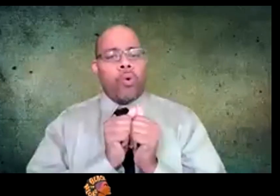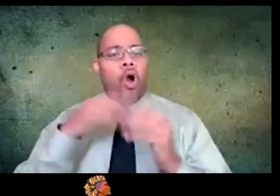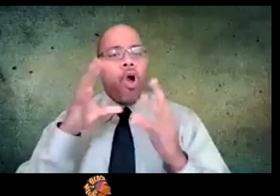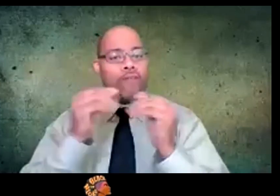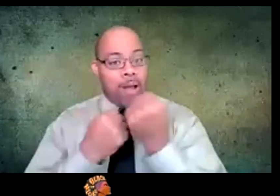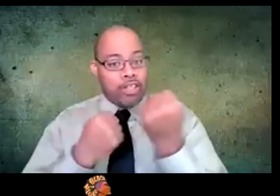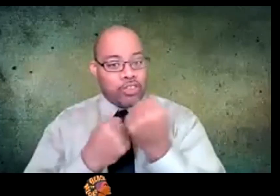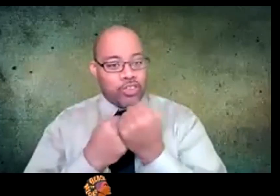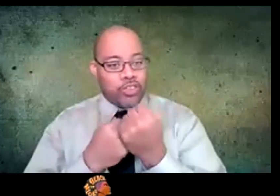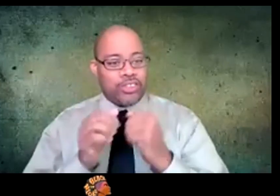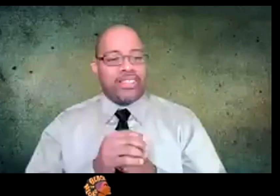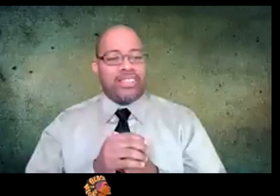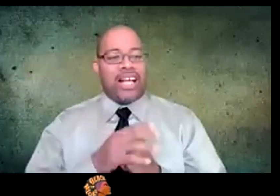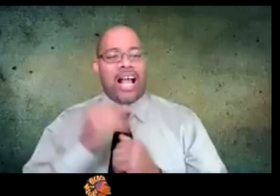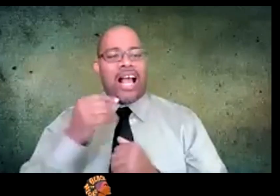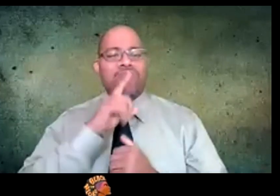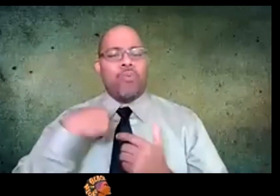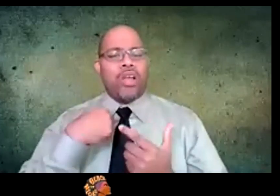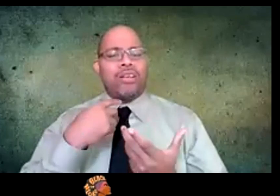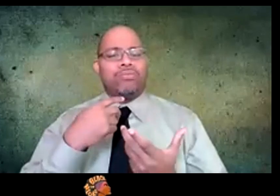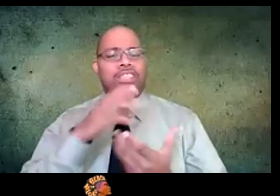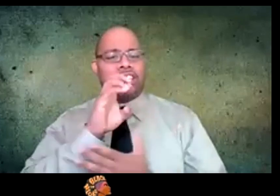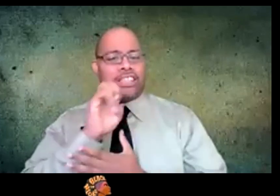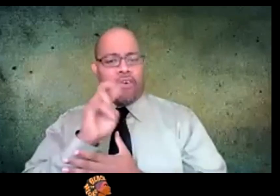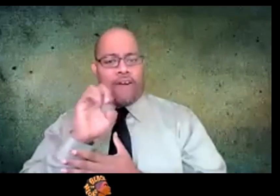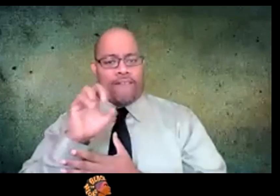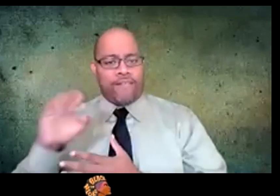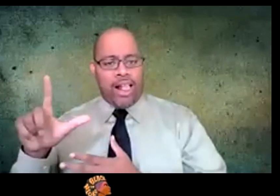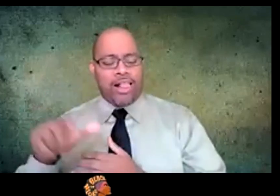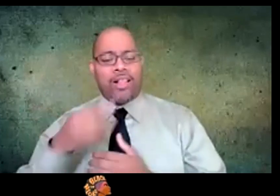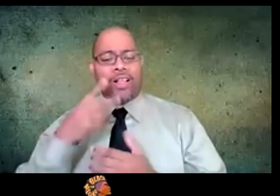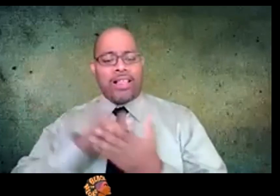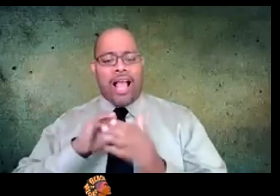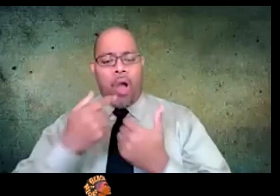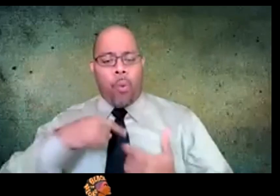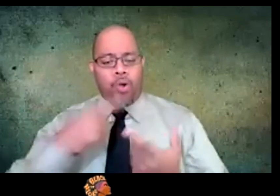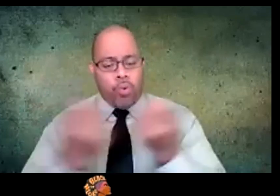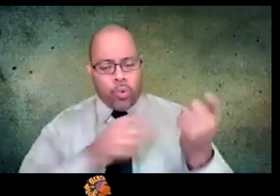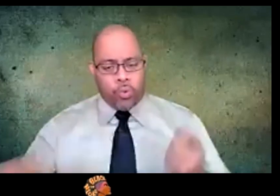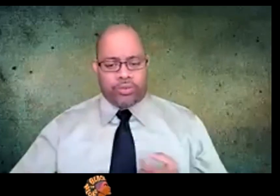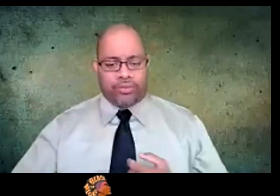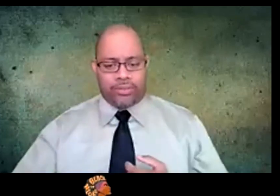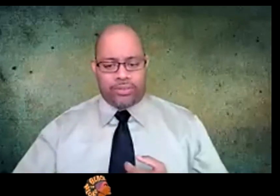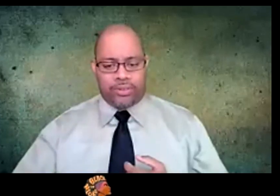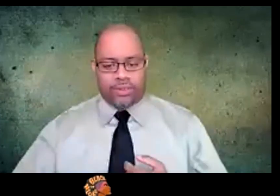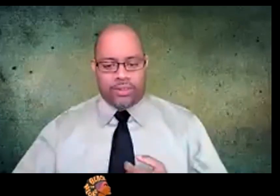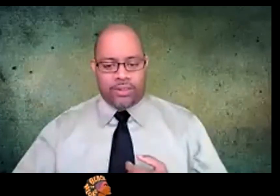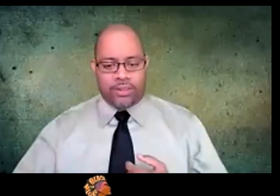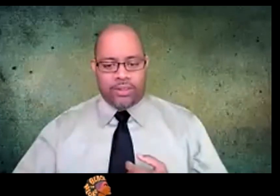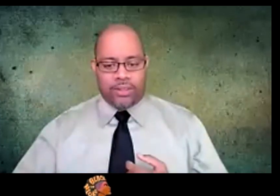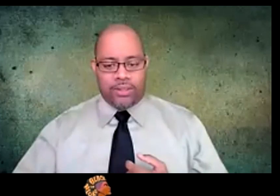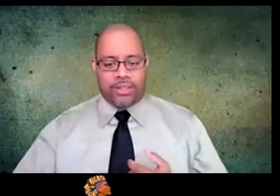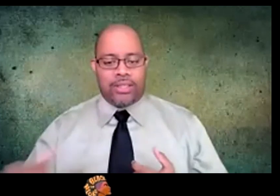as Cerevel, and really just looking at how we recruit Black talent and what steps they are taking, what